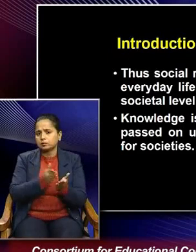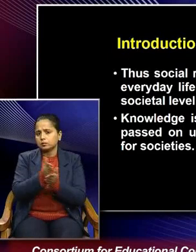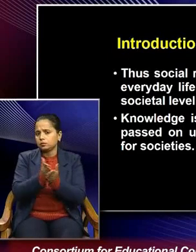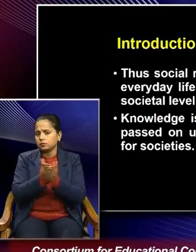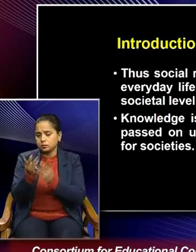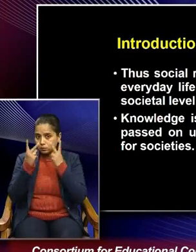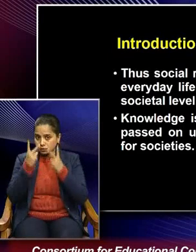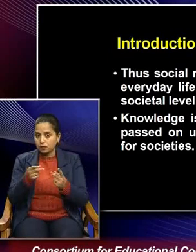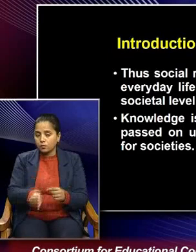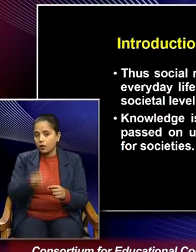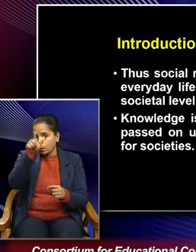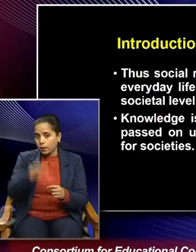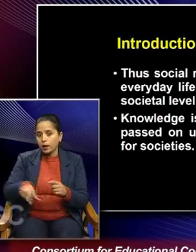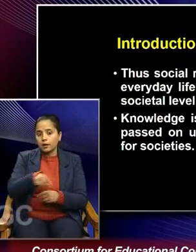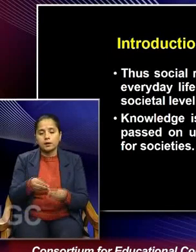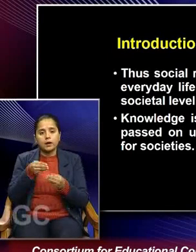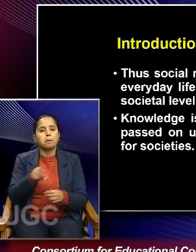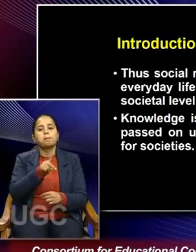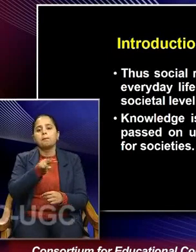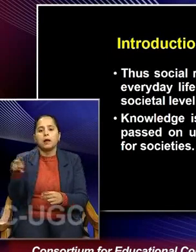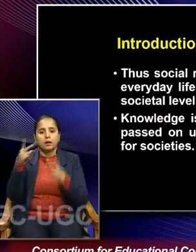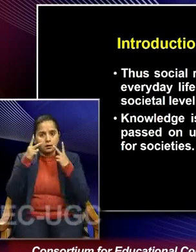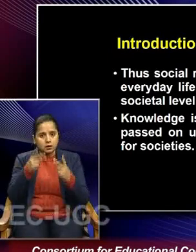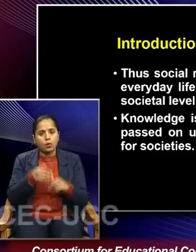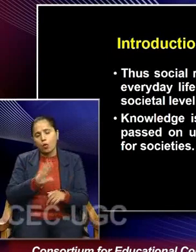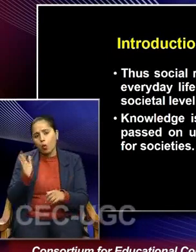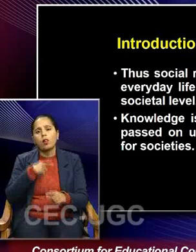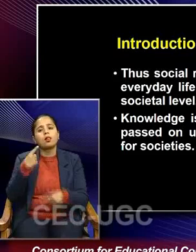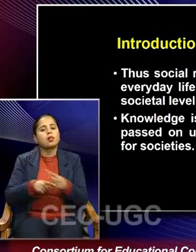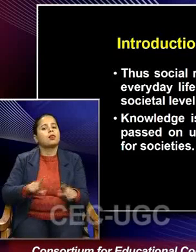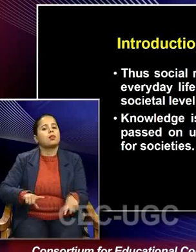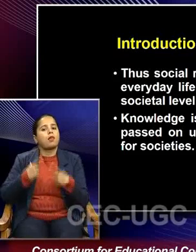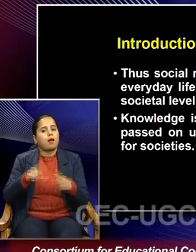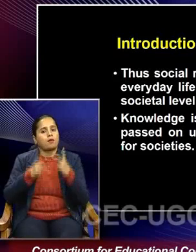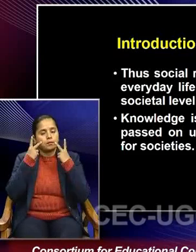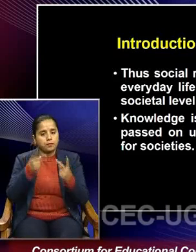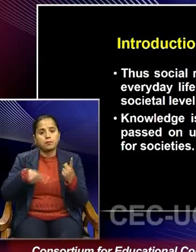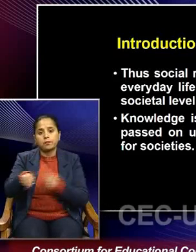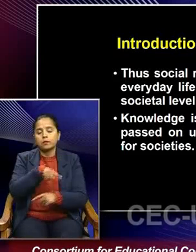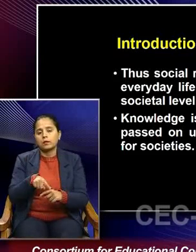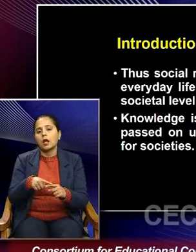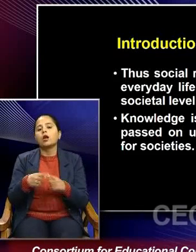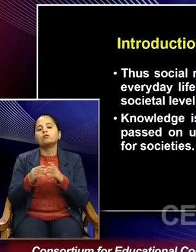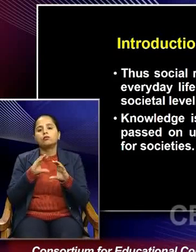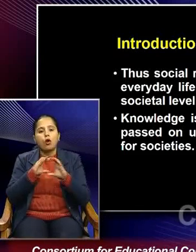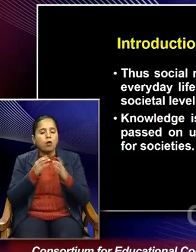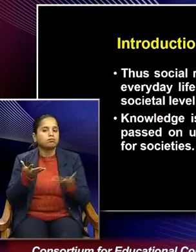which individual gives meaning to everyday life is through